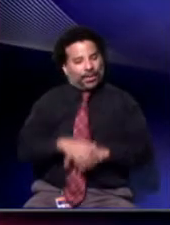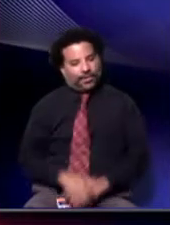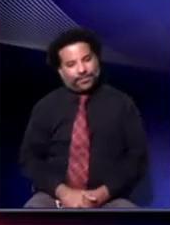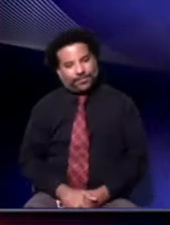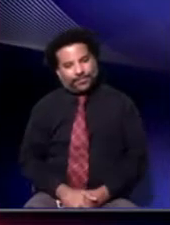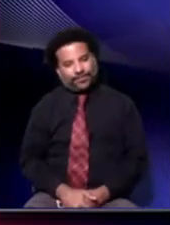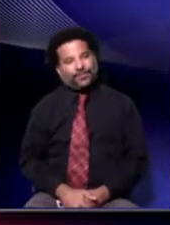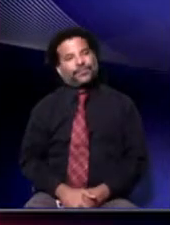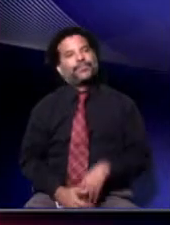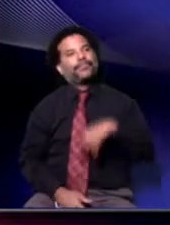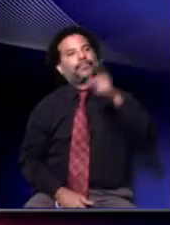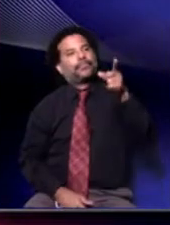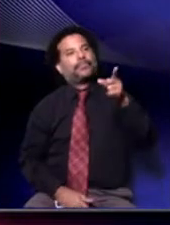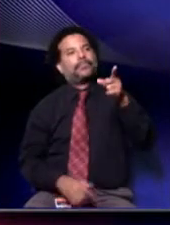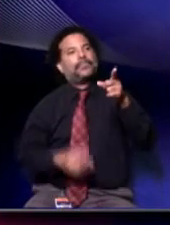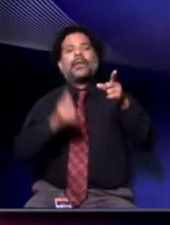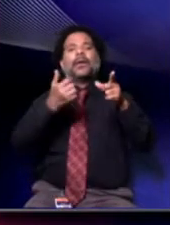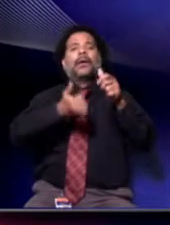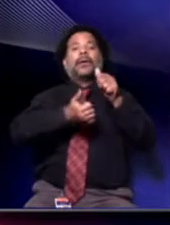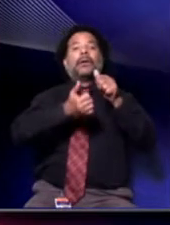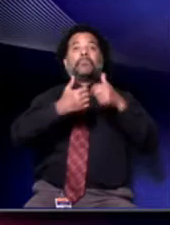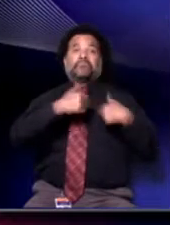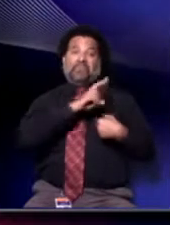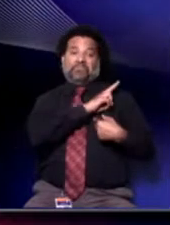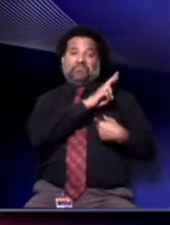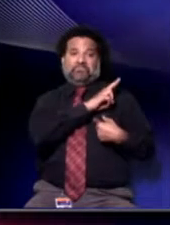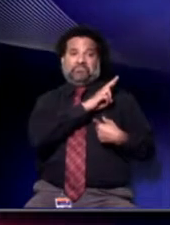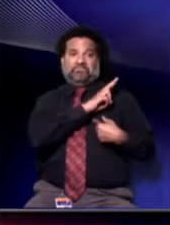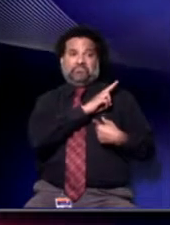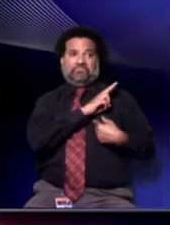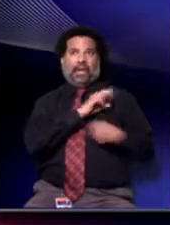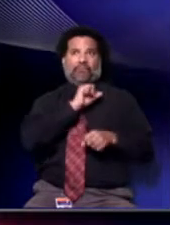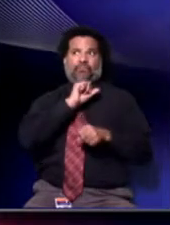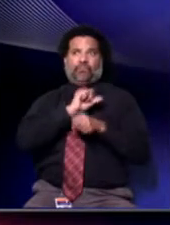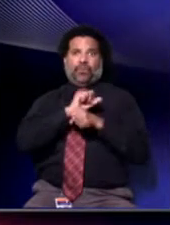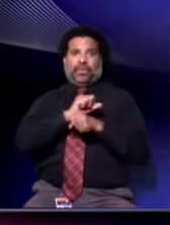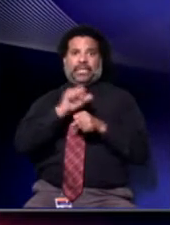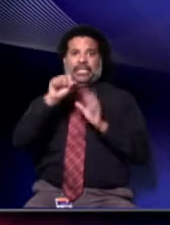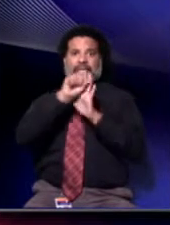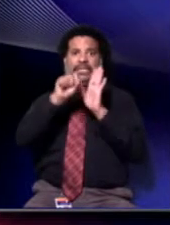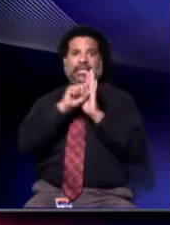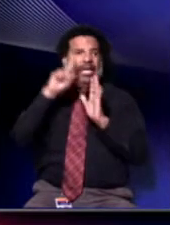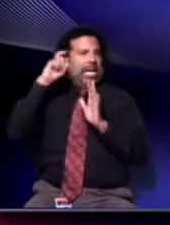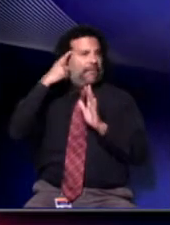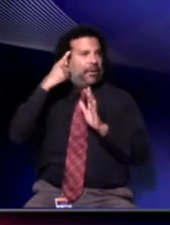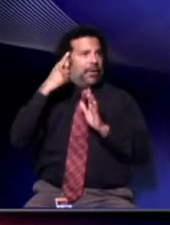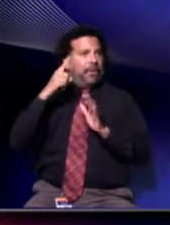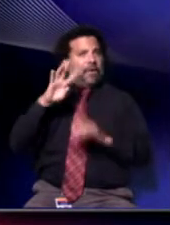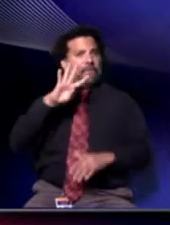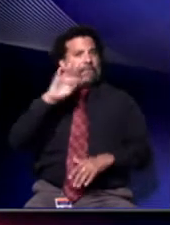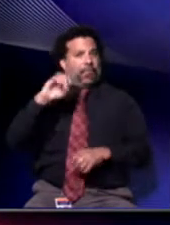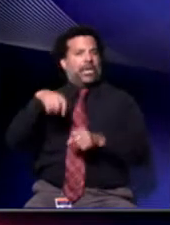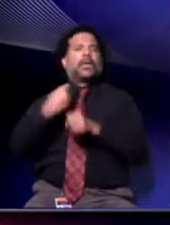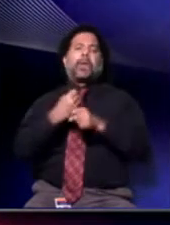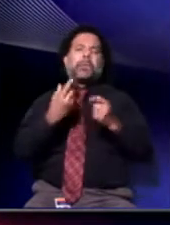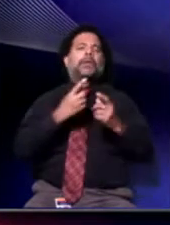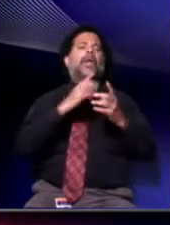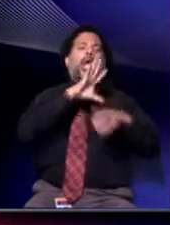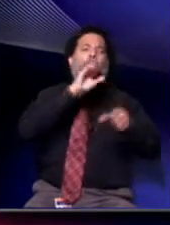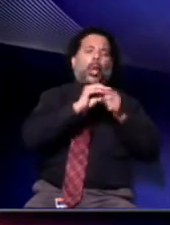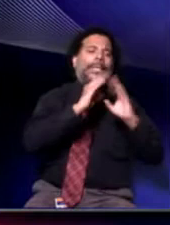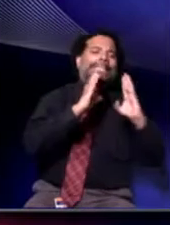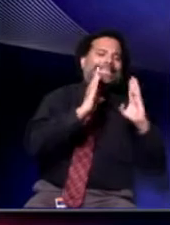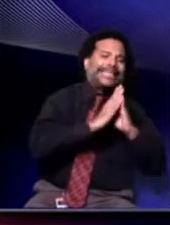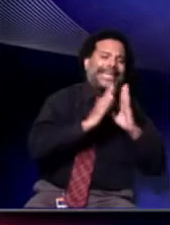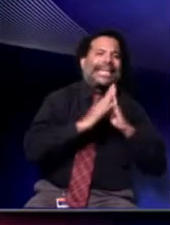We actually, most state agencies, I've been with the state government for about 40 years total, city government, what have you. And there's